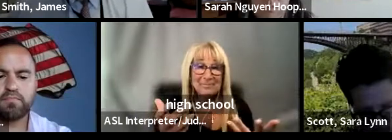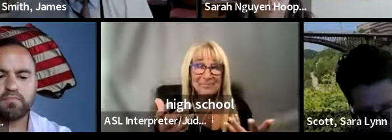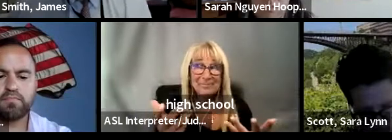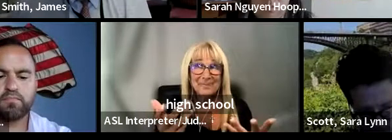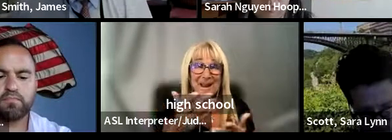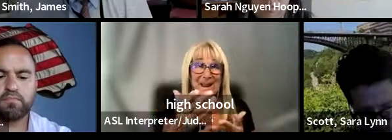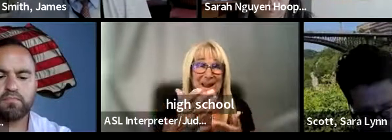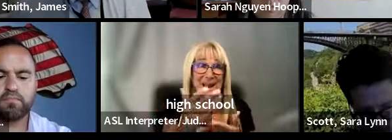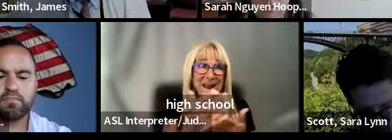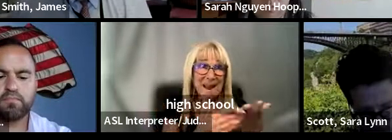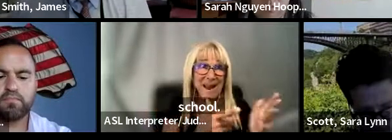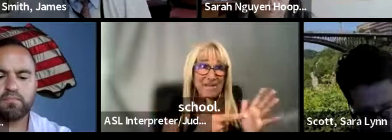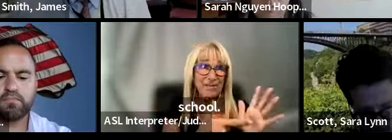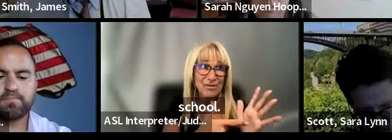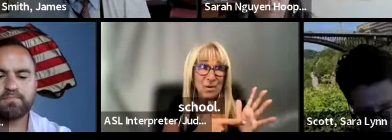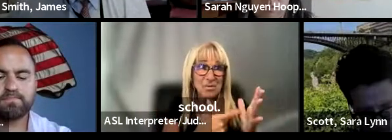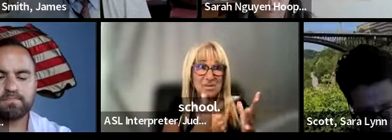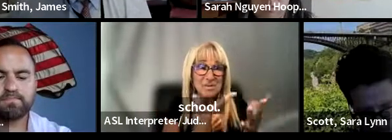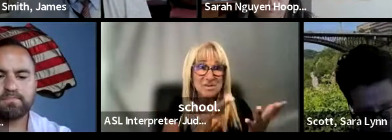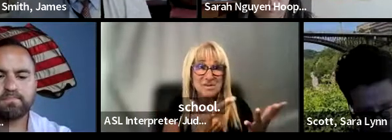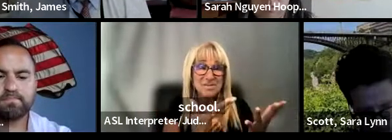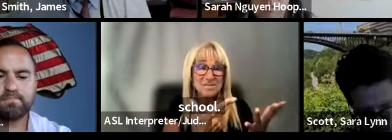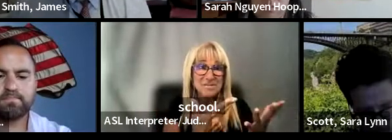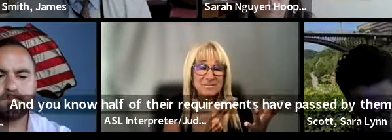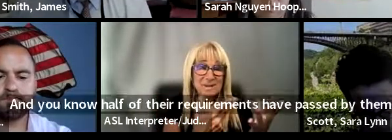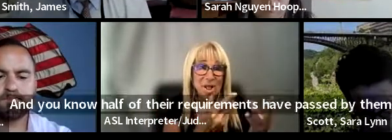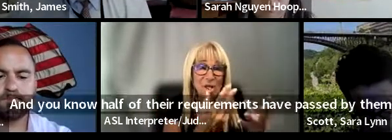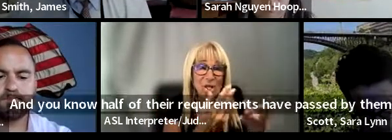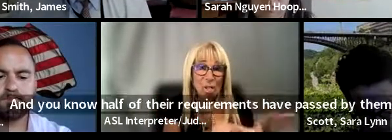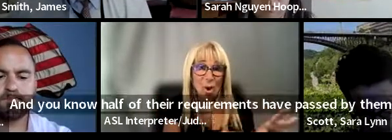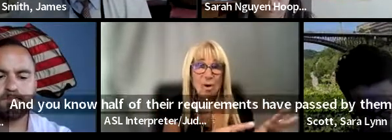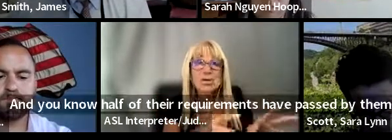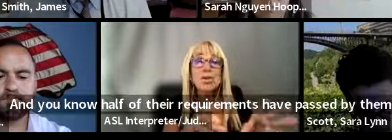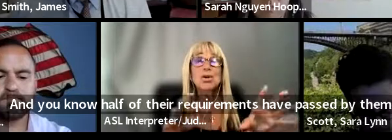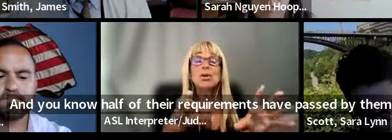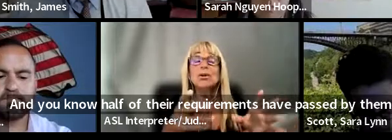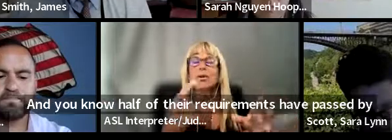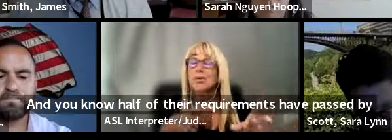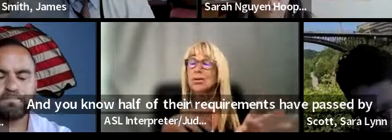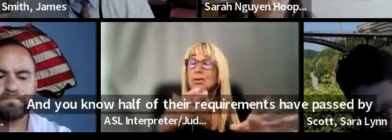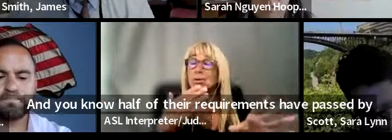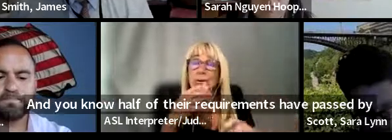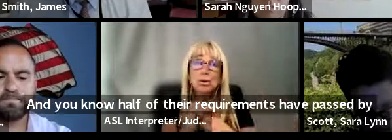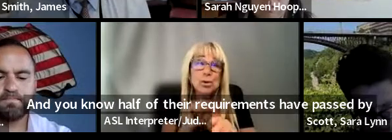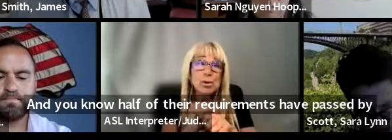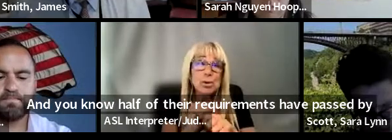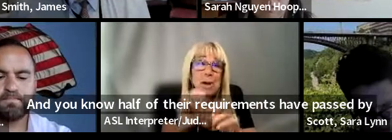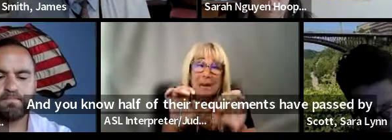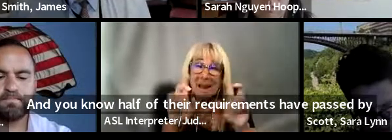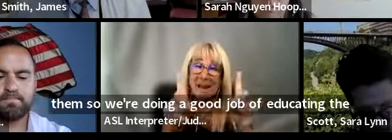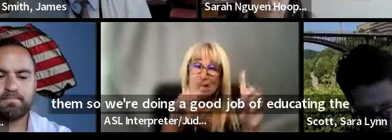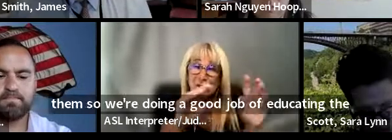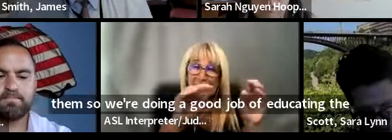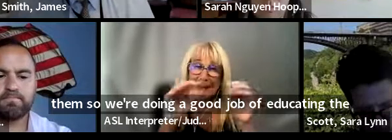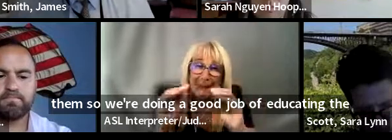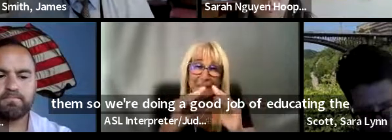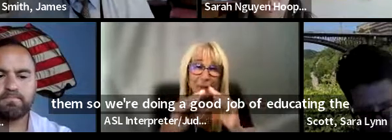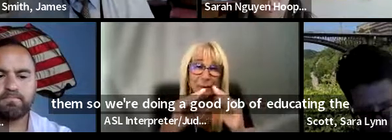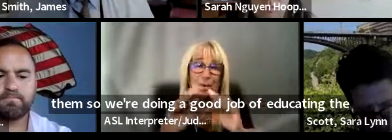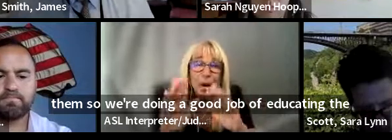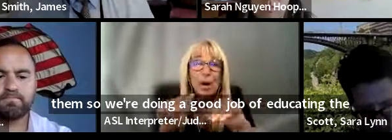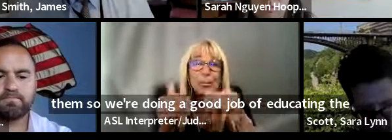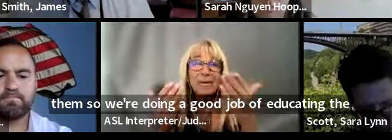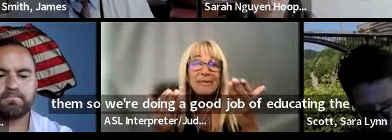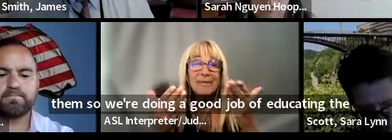requirements have passed by them. So we're doing a good job of educating the community, providing access to them, having spaces